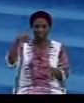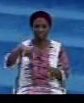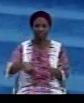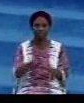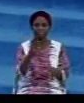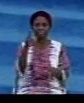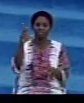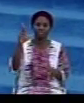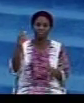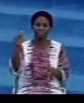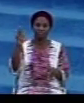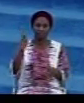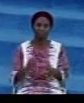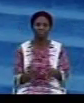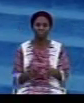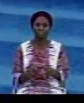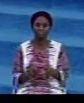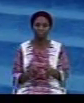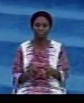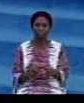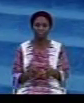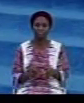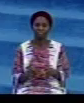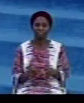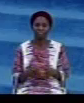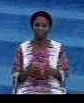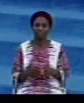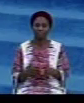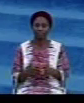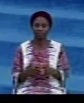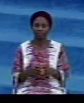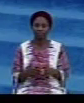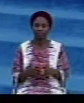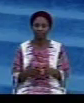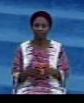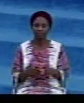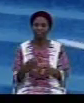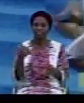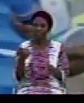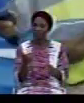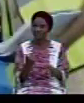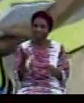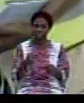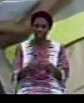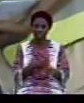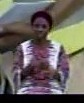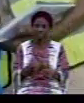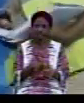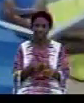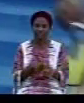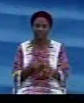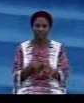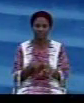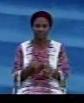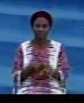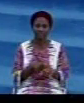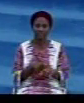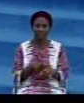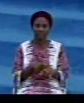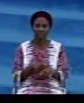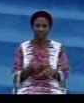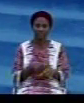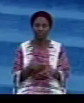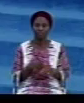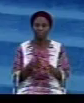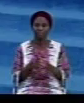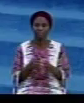tin se esin bo ona ti jin to ye pe gugba tin ba tin to ba tin doru bayi e daruko yi oruko mi ni